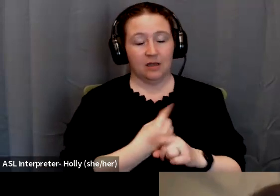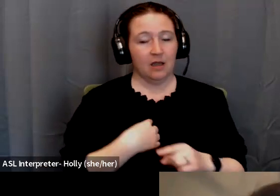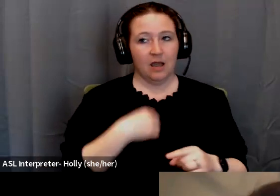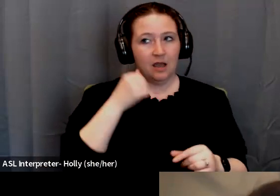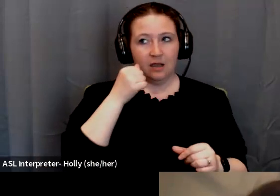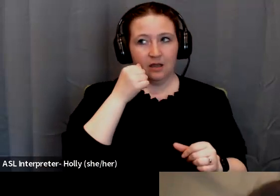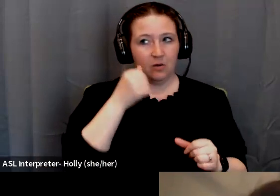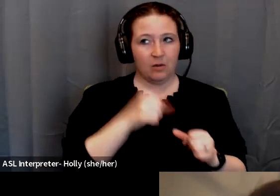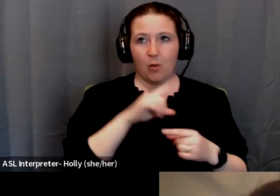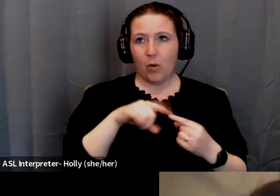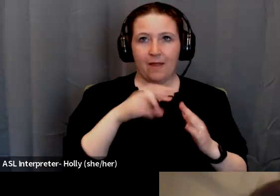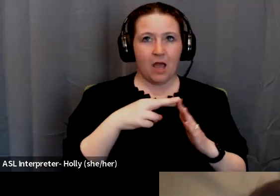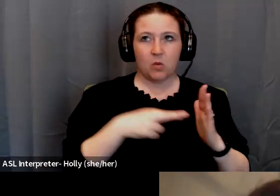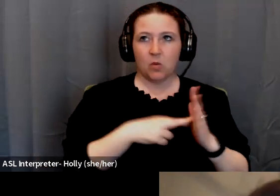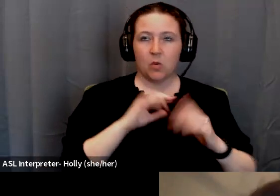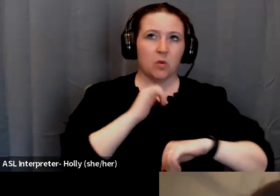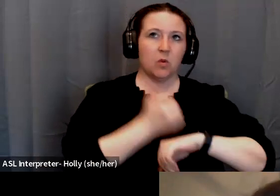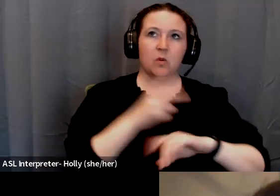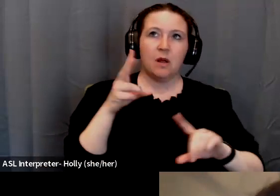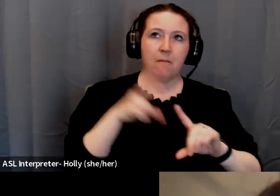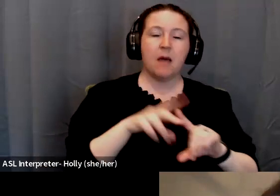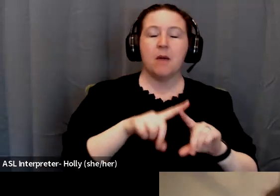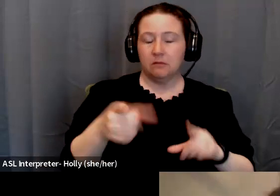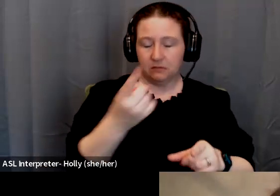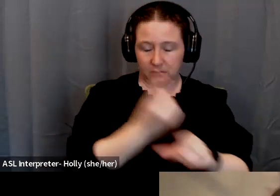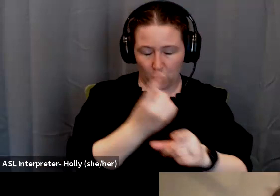when that rule was instituted, but absolutely.